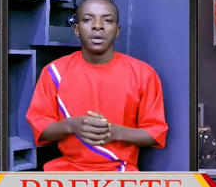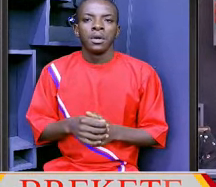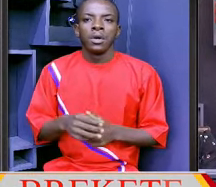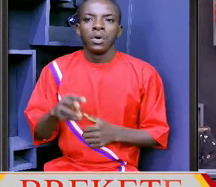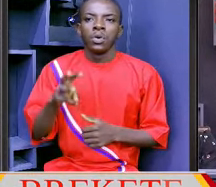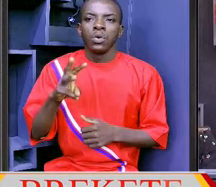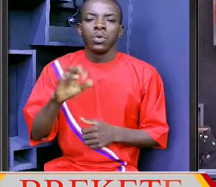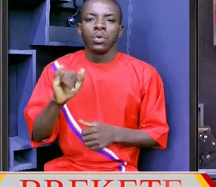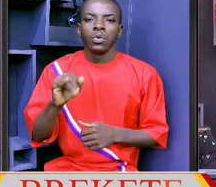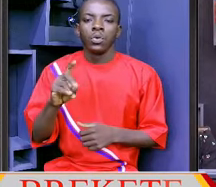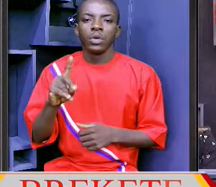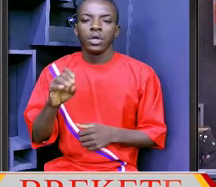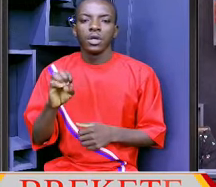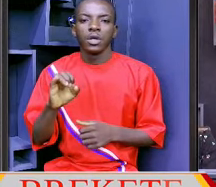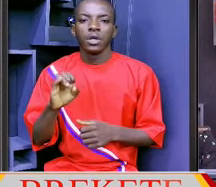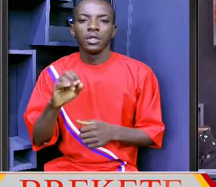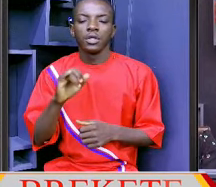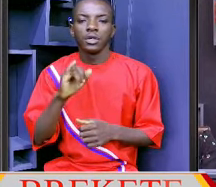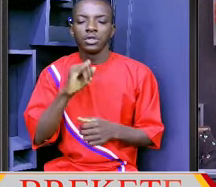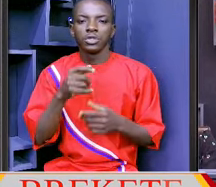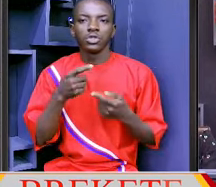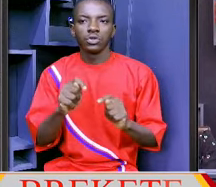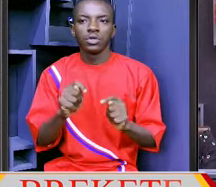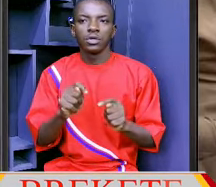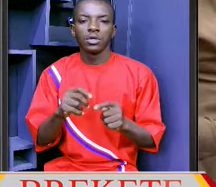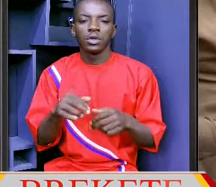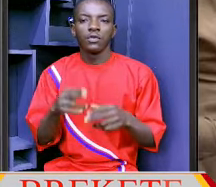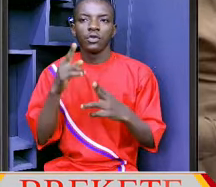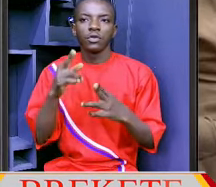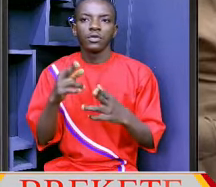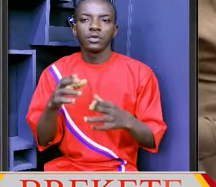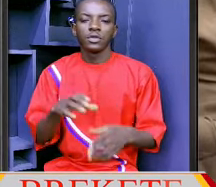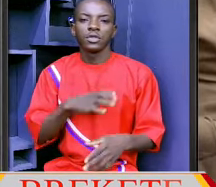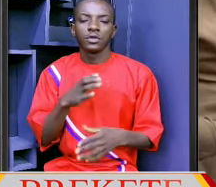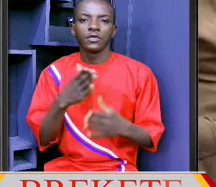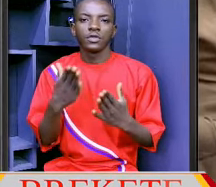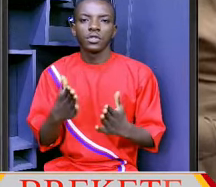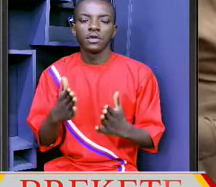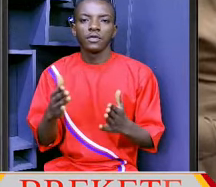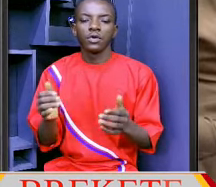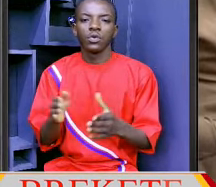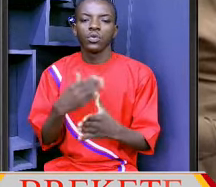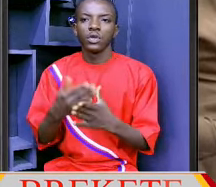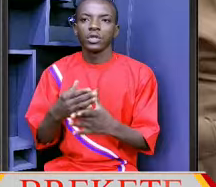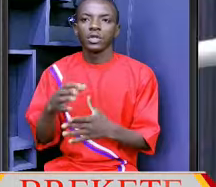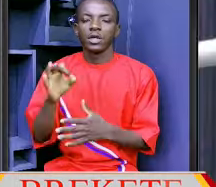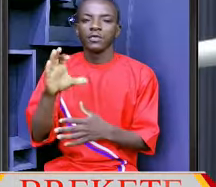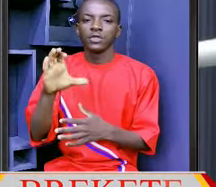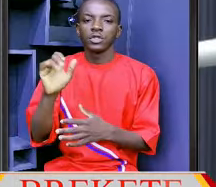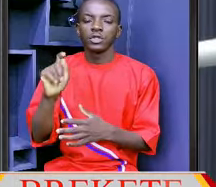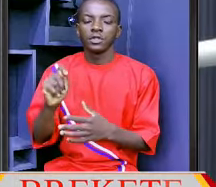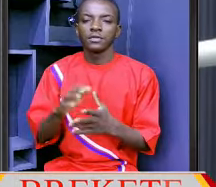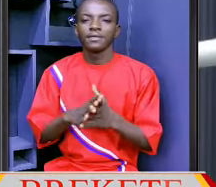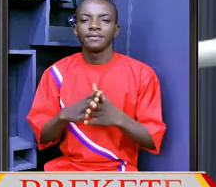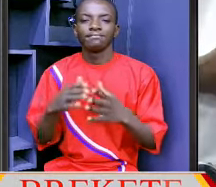Wike is crying. Yes. You don't even upgrade civil servant within FCT. Let's appreciate Wike.